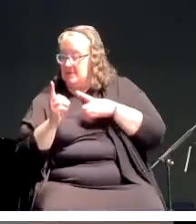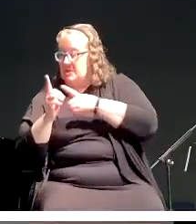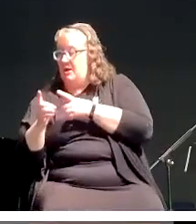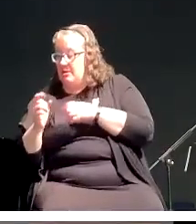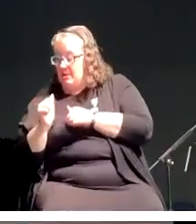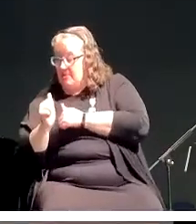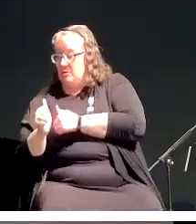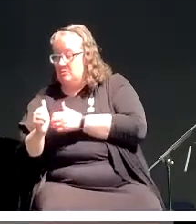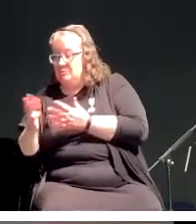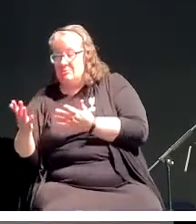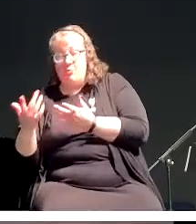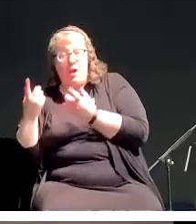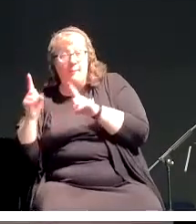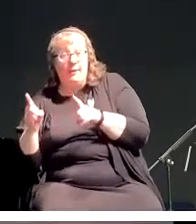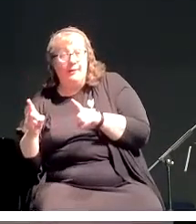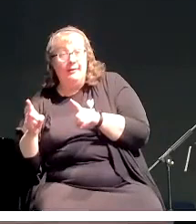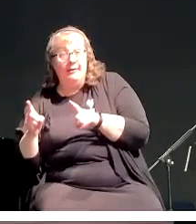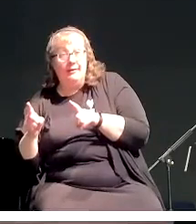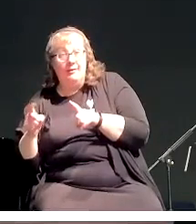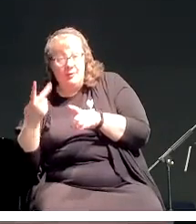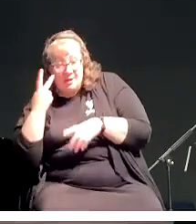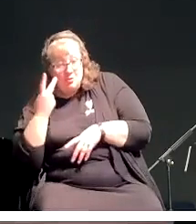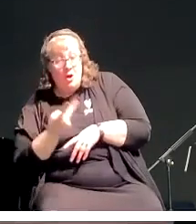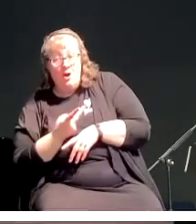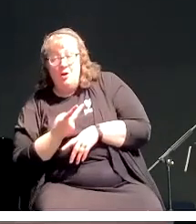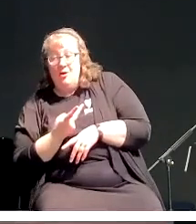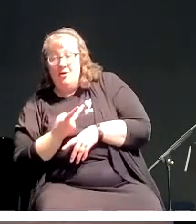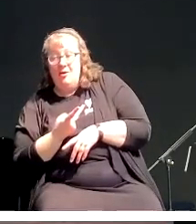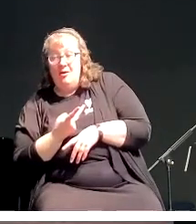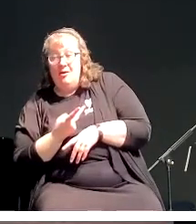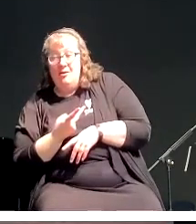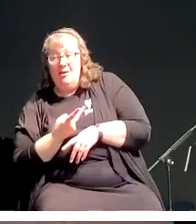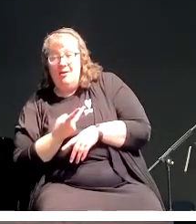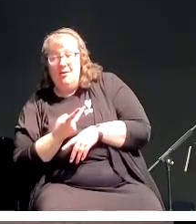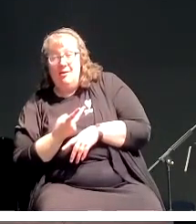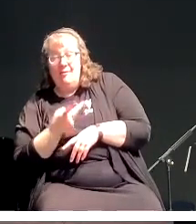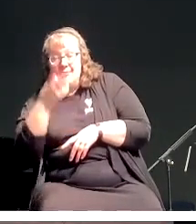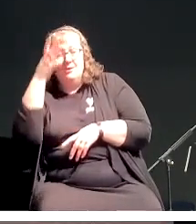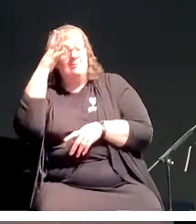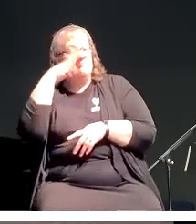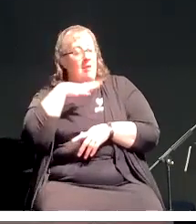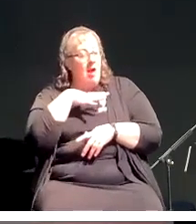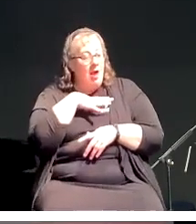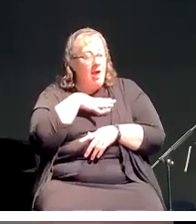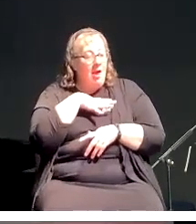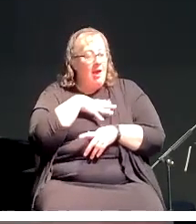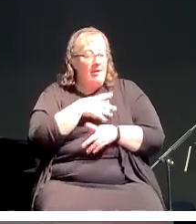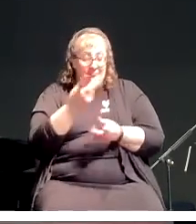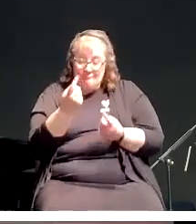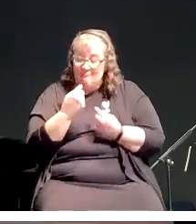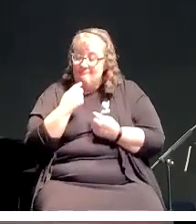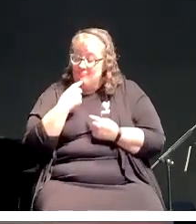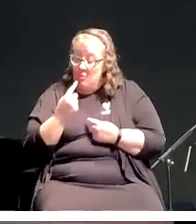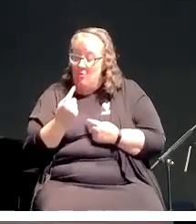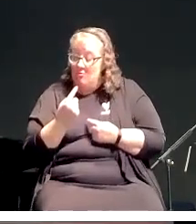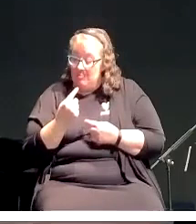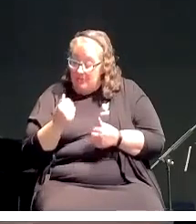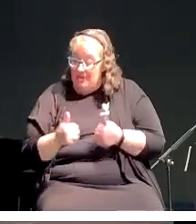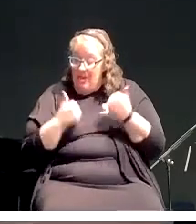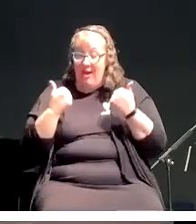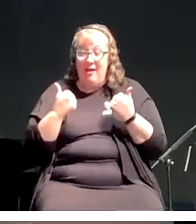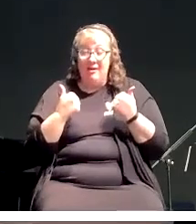apostles about what had happened and what they saw and about these men that came and told them that he is